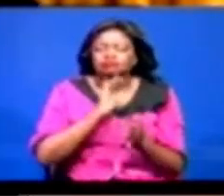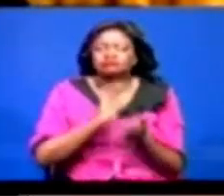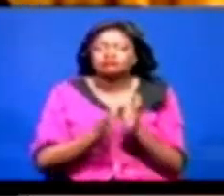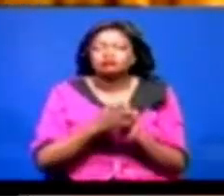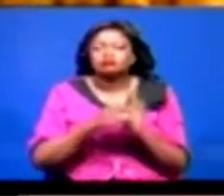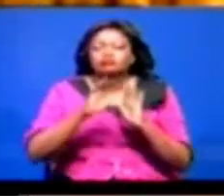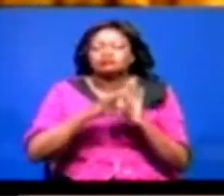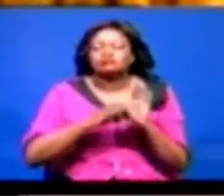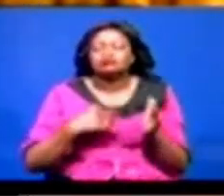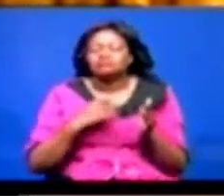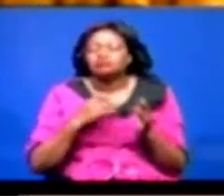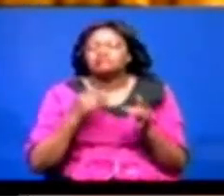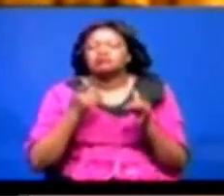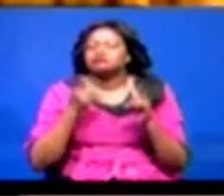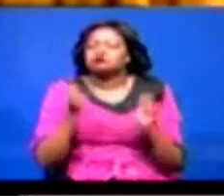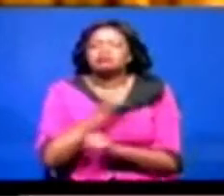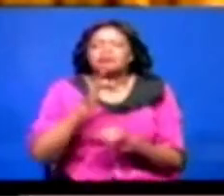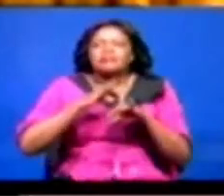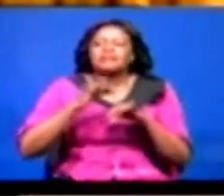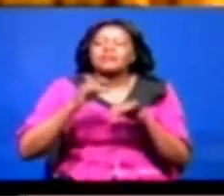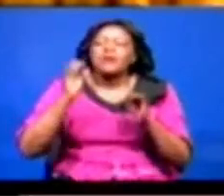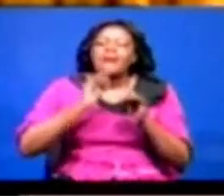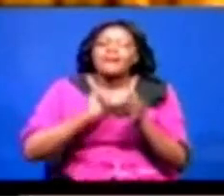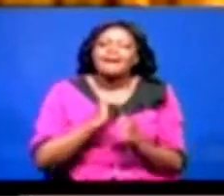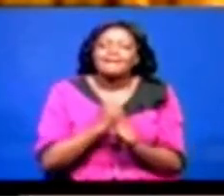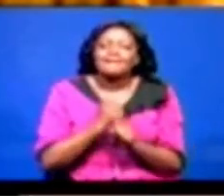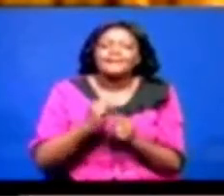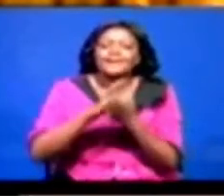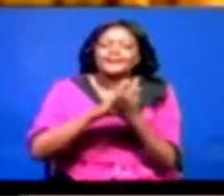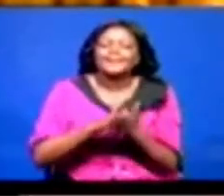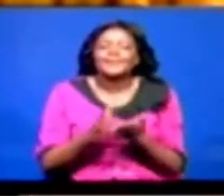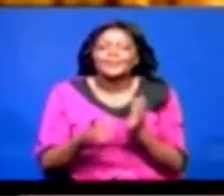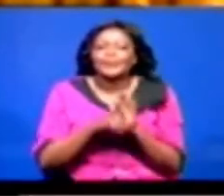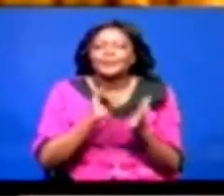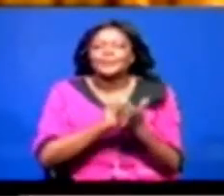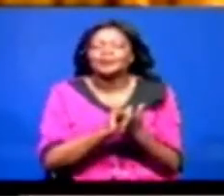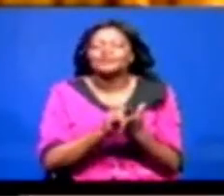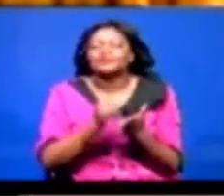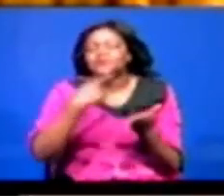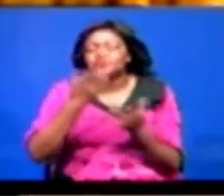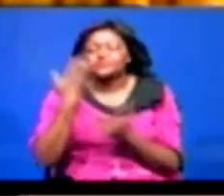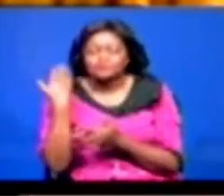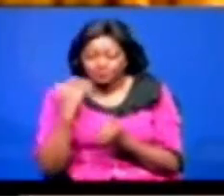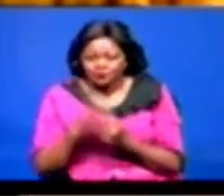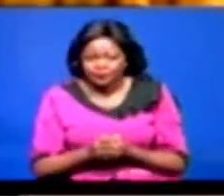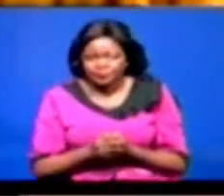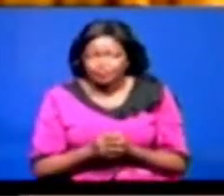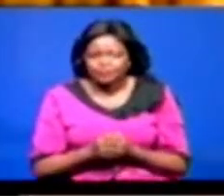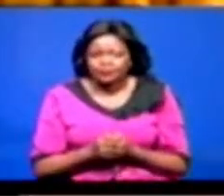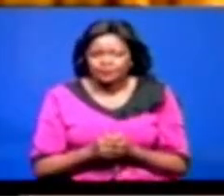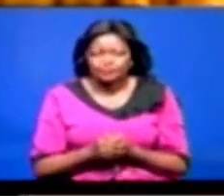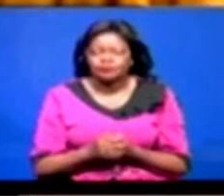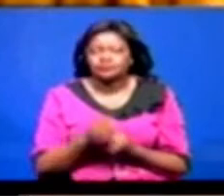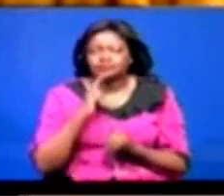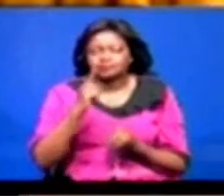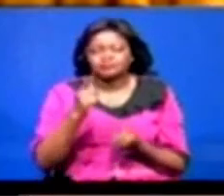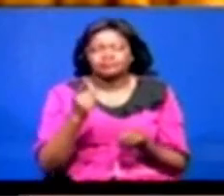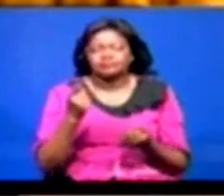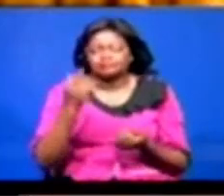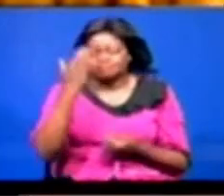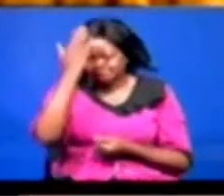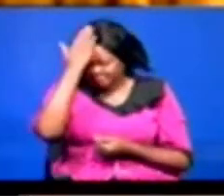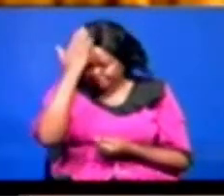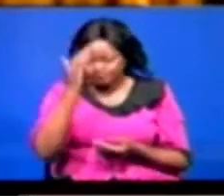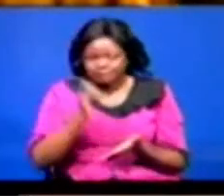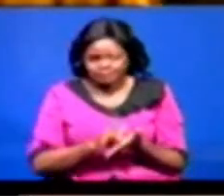cannot affect the election that was conducted on the basis of a law that was valid then. And so, my lords, it's my humble submission